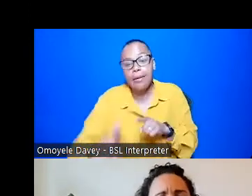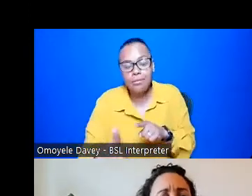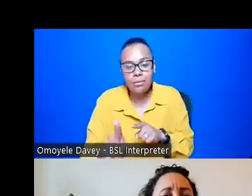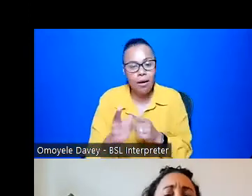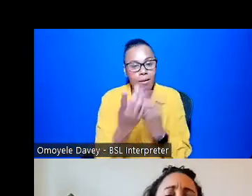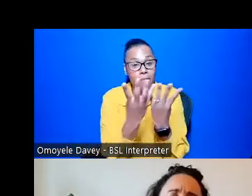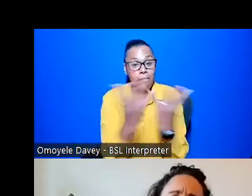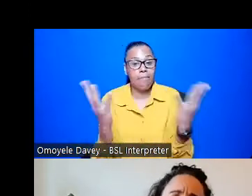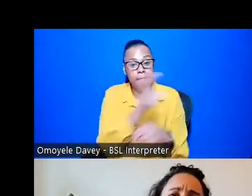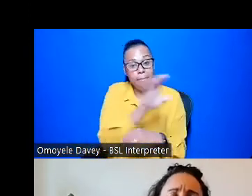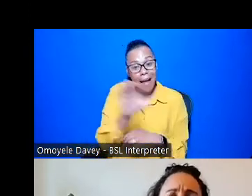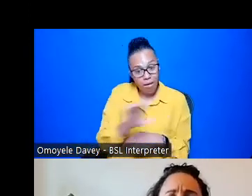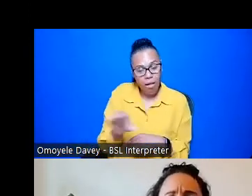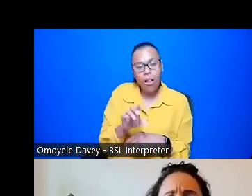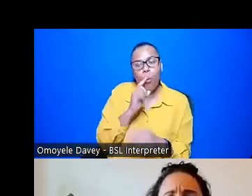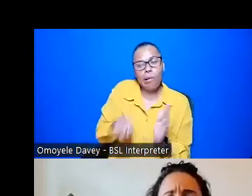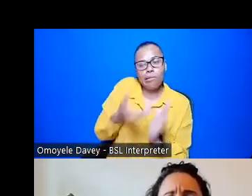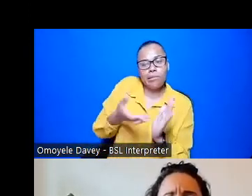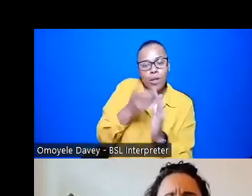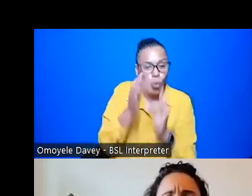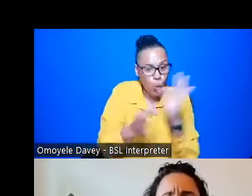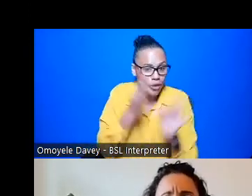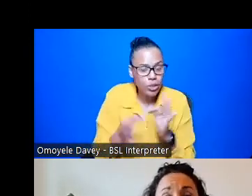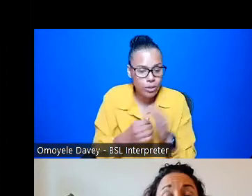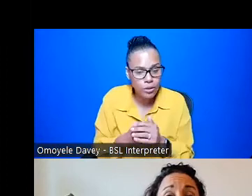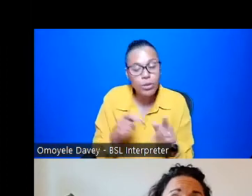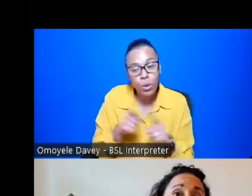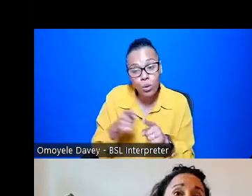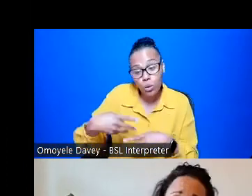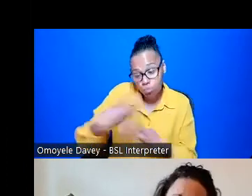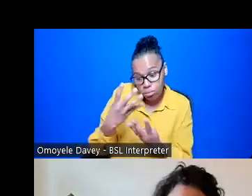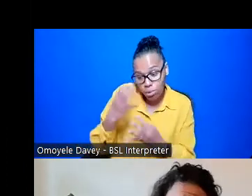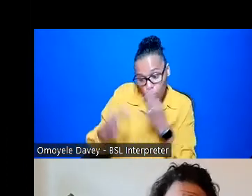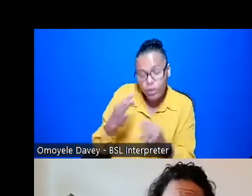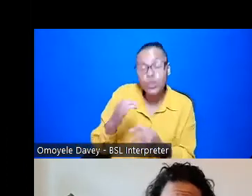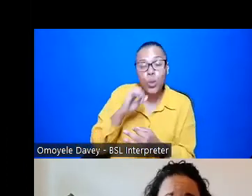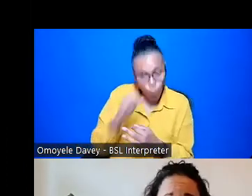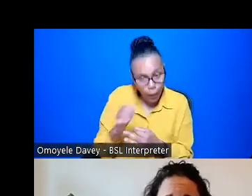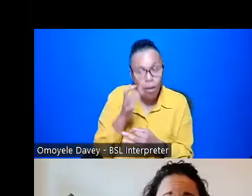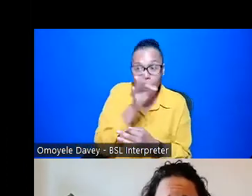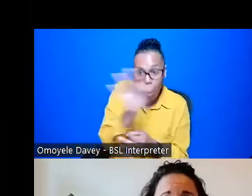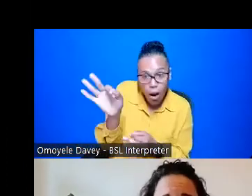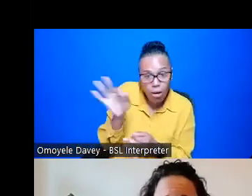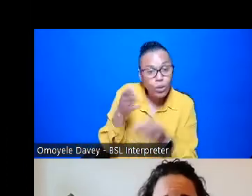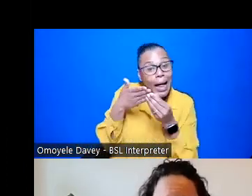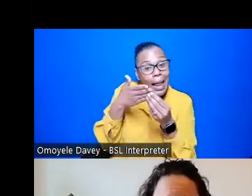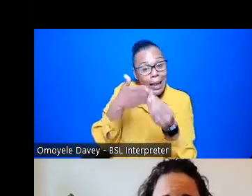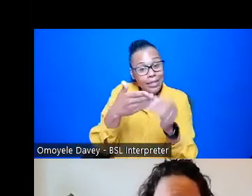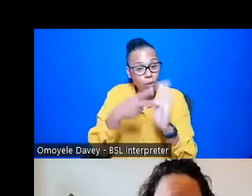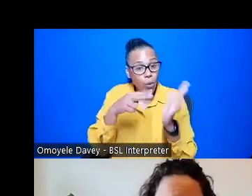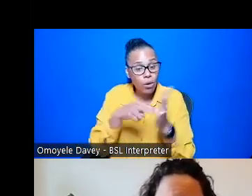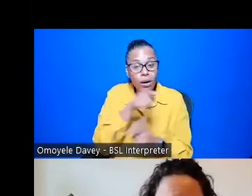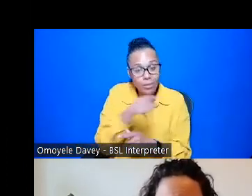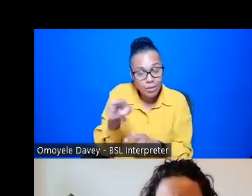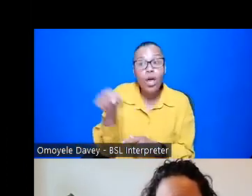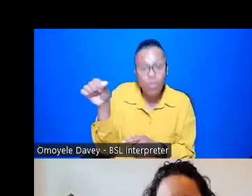also we'll be sending those through to those organisations and the leaders of organisations who can be and should be doing the heavy lifting around some of